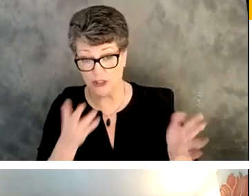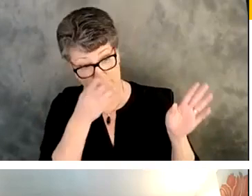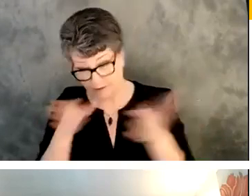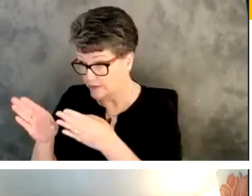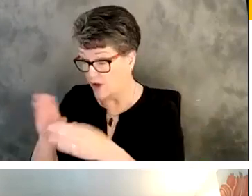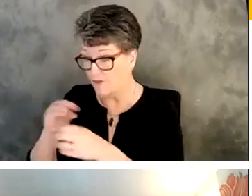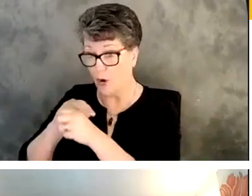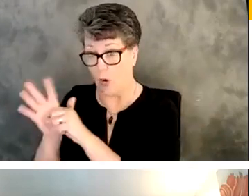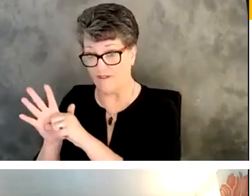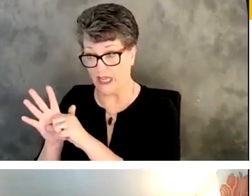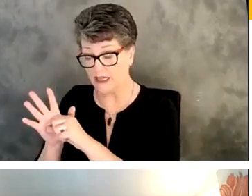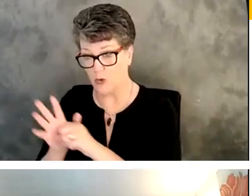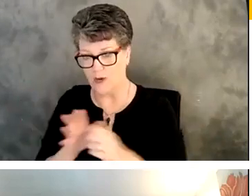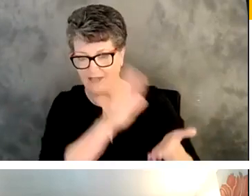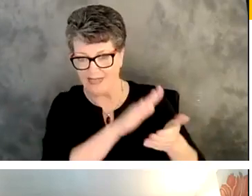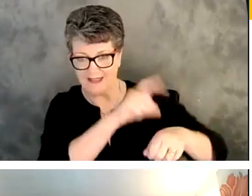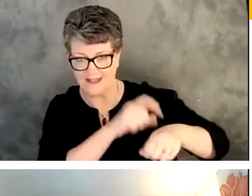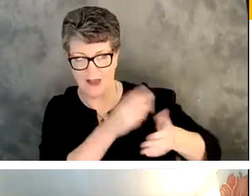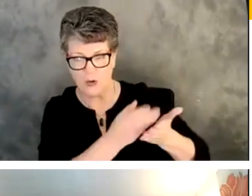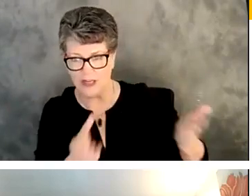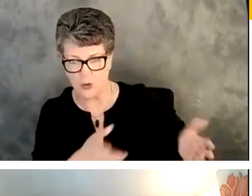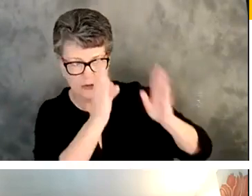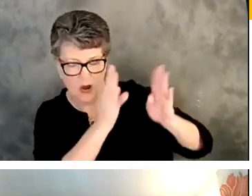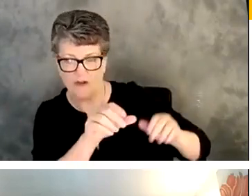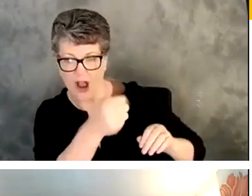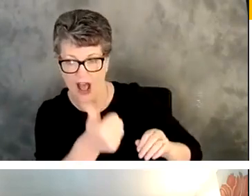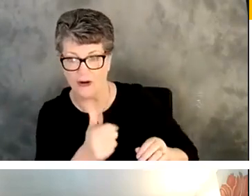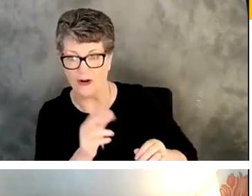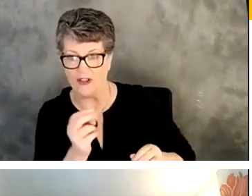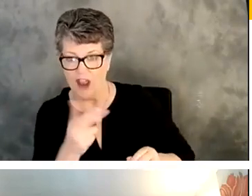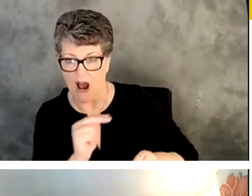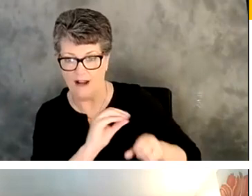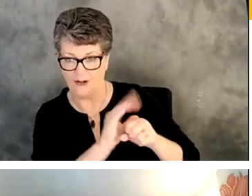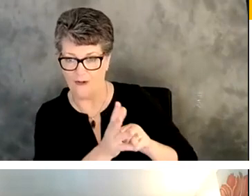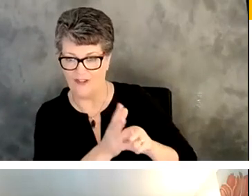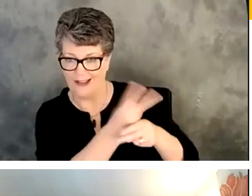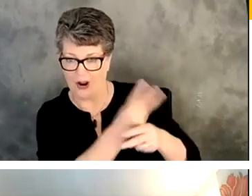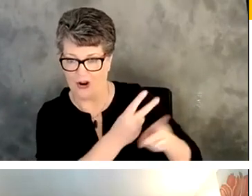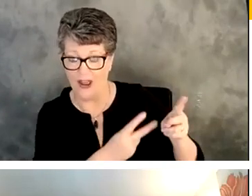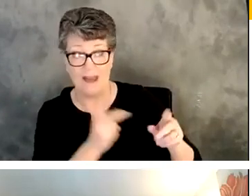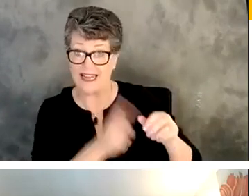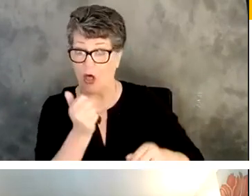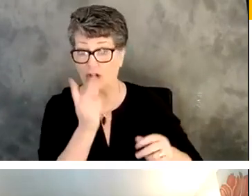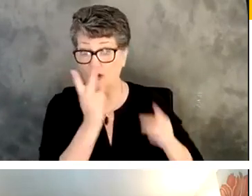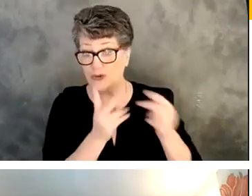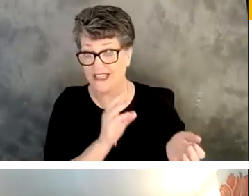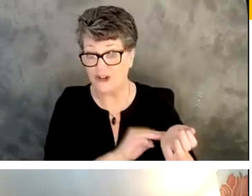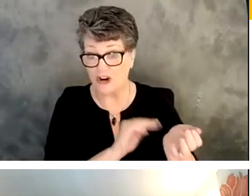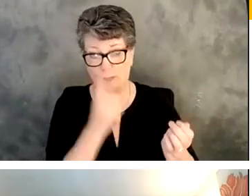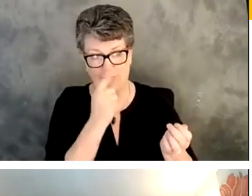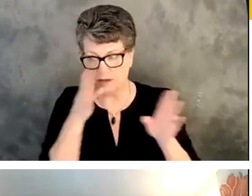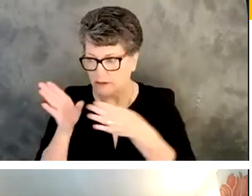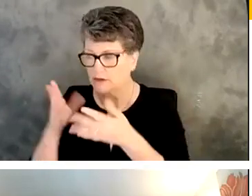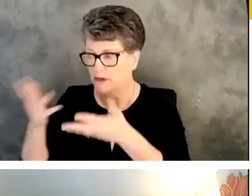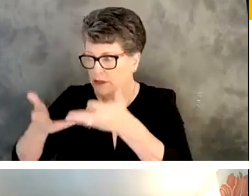COVID, we have less time and resources for non-COVID care. So that's why it may take longer to see a doctor, because we're so busy